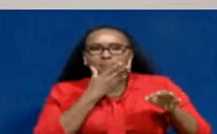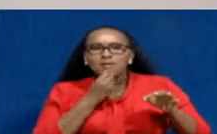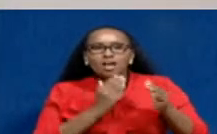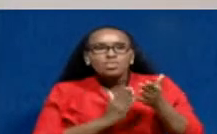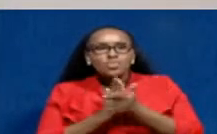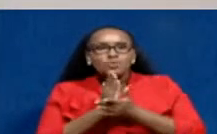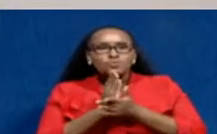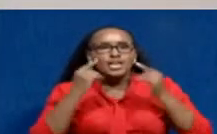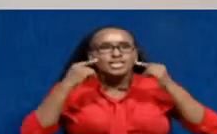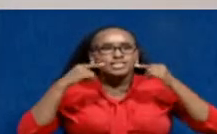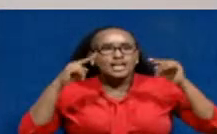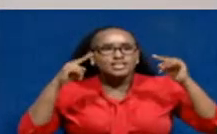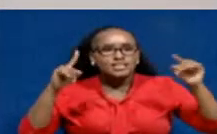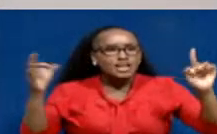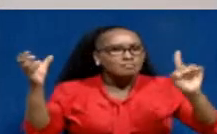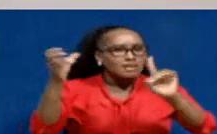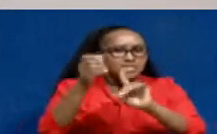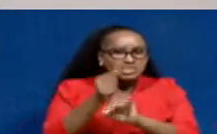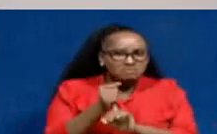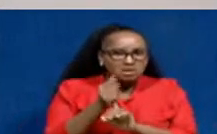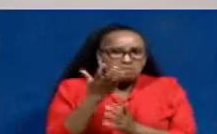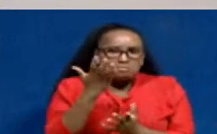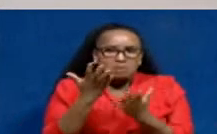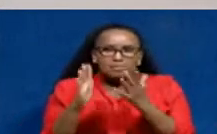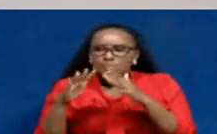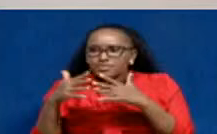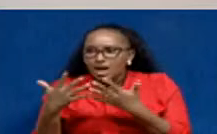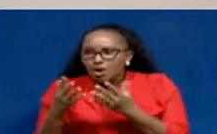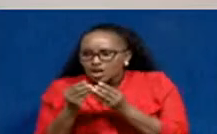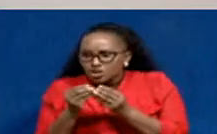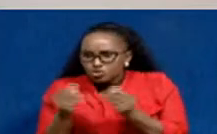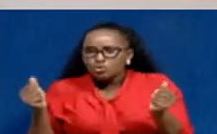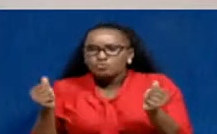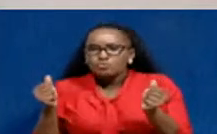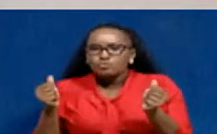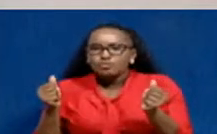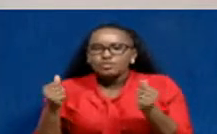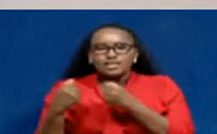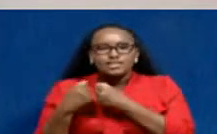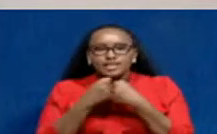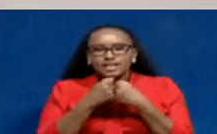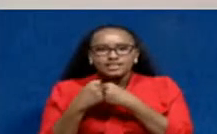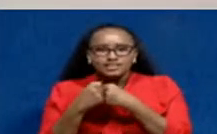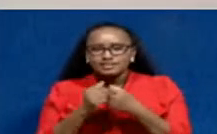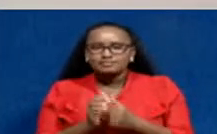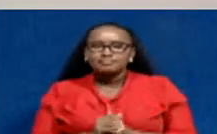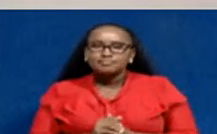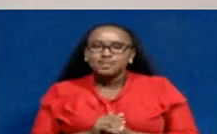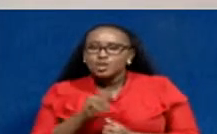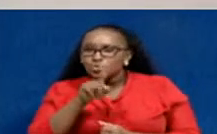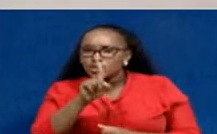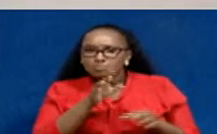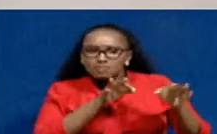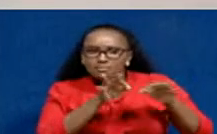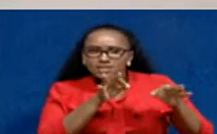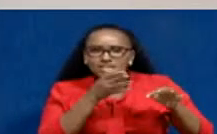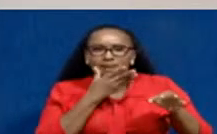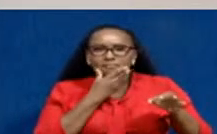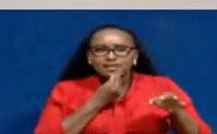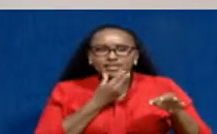the victories he gained or how he dealt with those he vanquished? Do you measure a